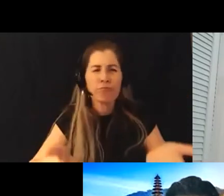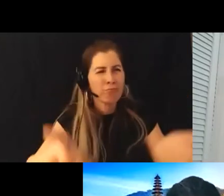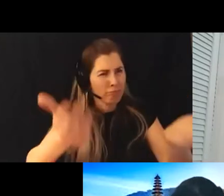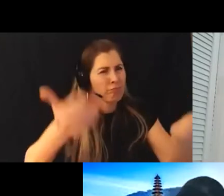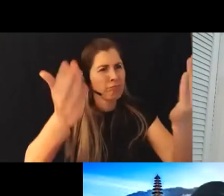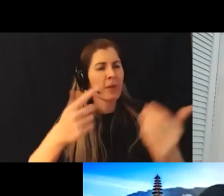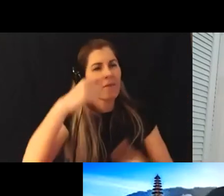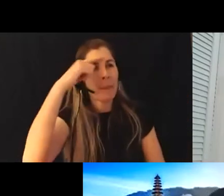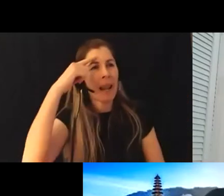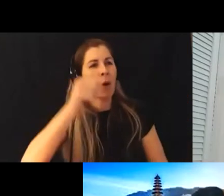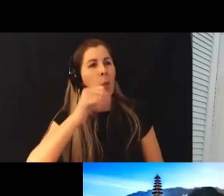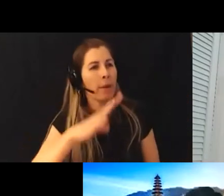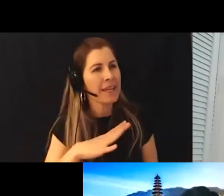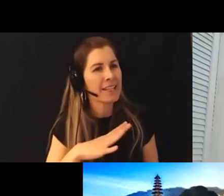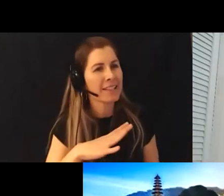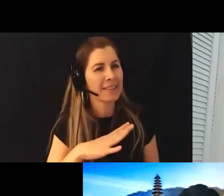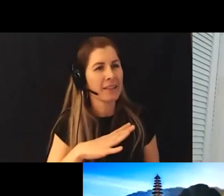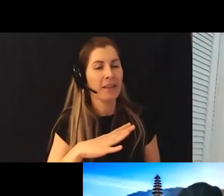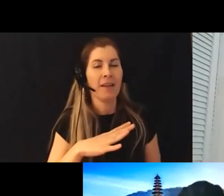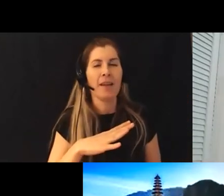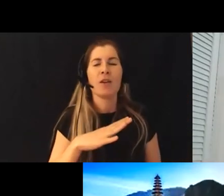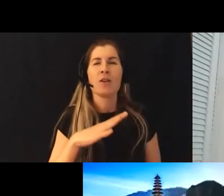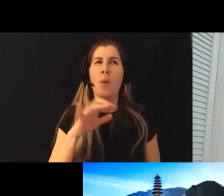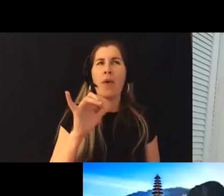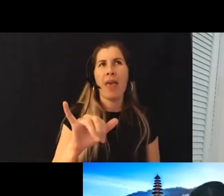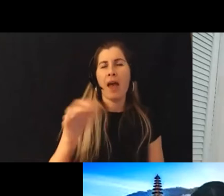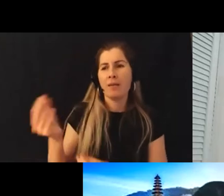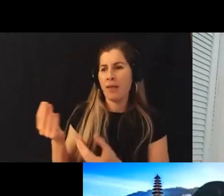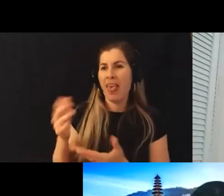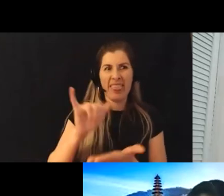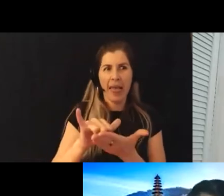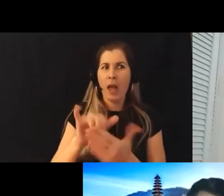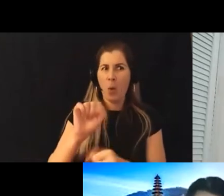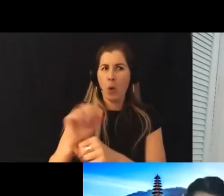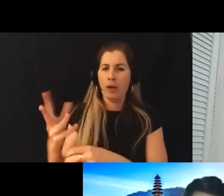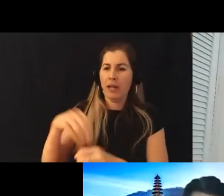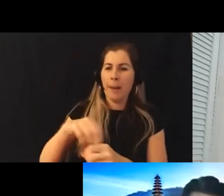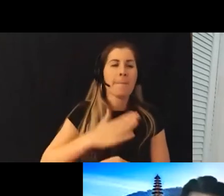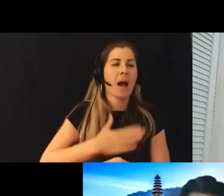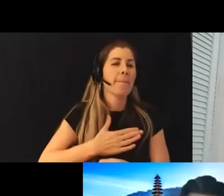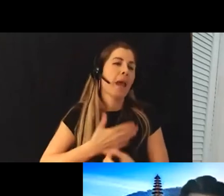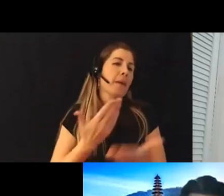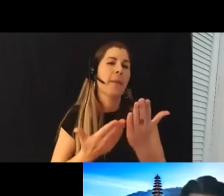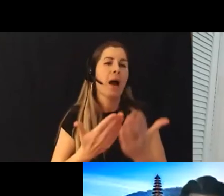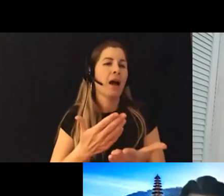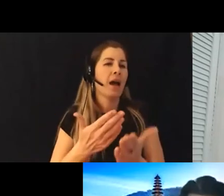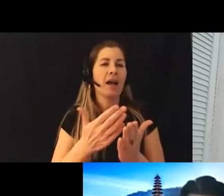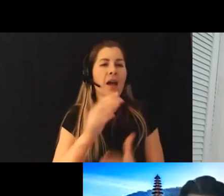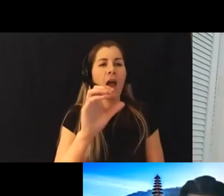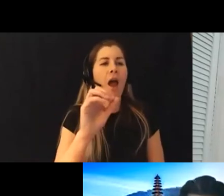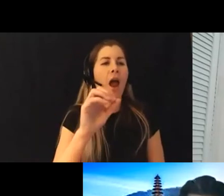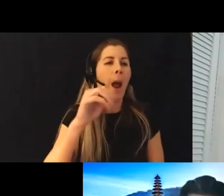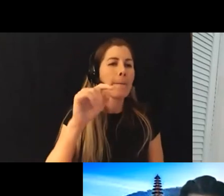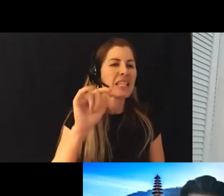Black women, right? And so that comes across in my work. You're gonna see compositions from me that are centered around that. Sister City's